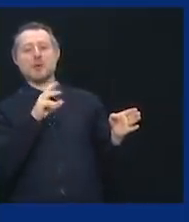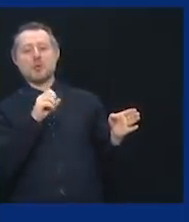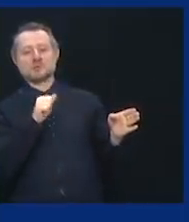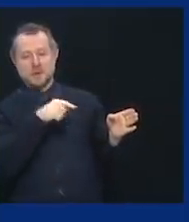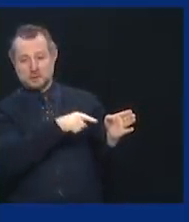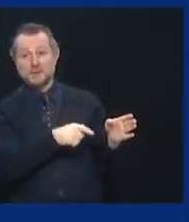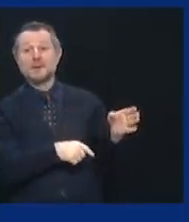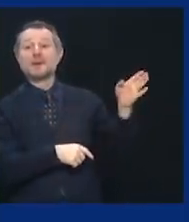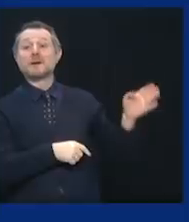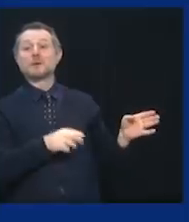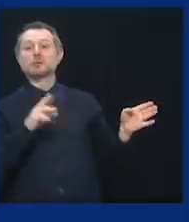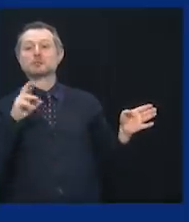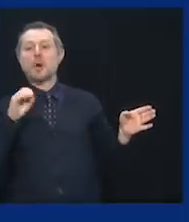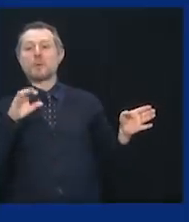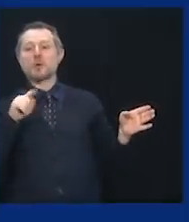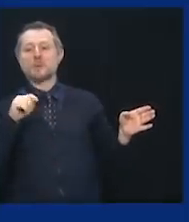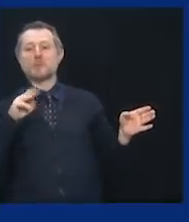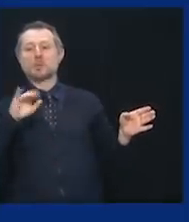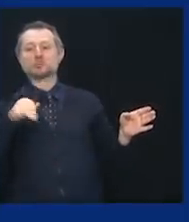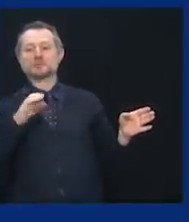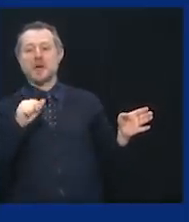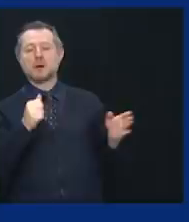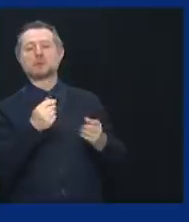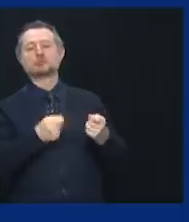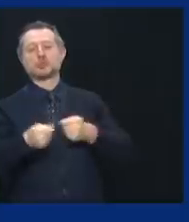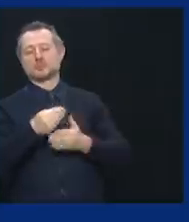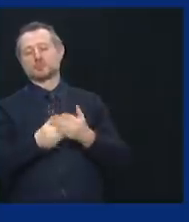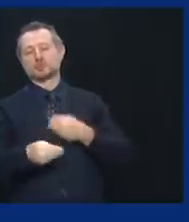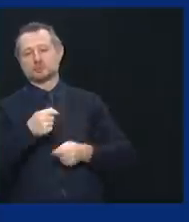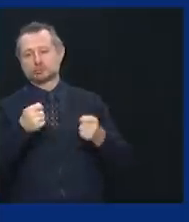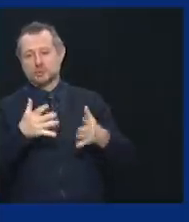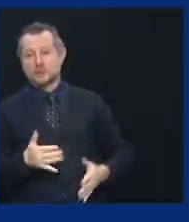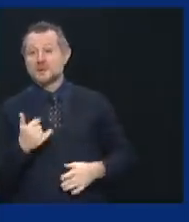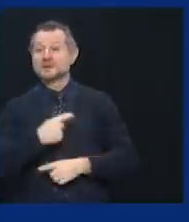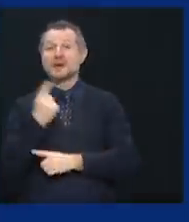Director. Today is day 310.